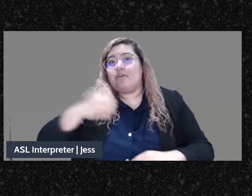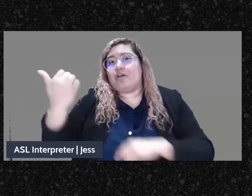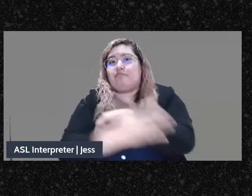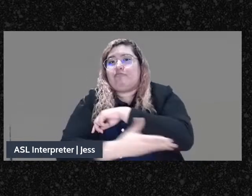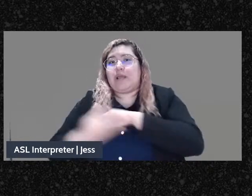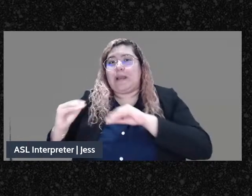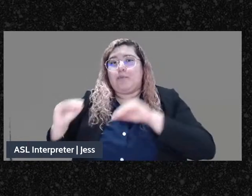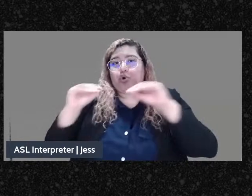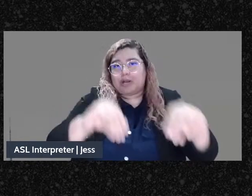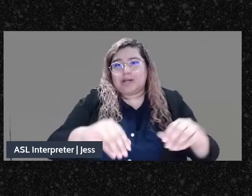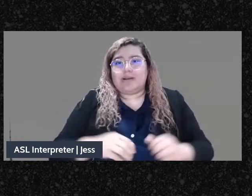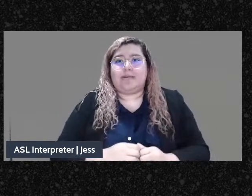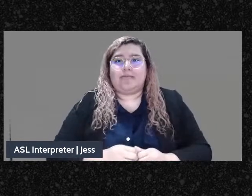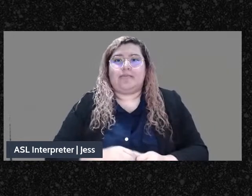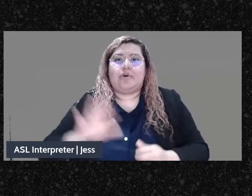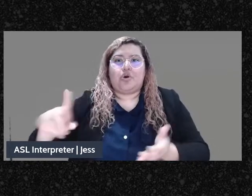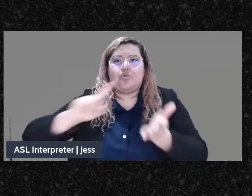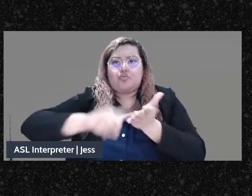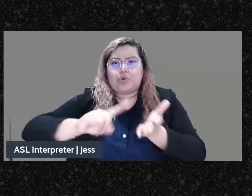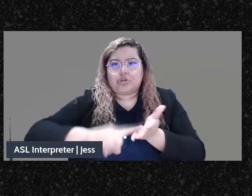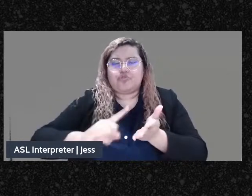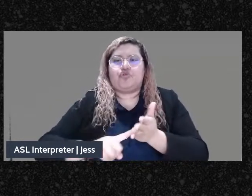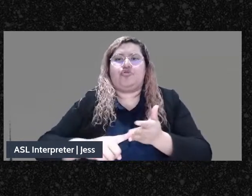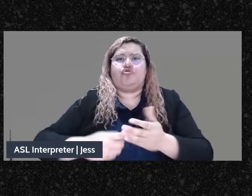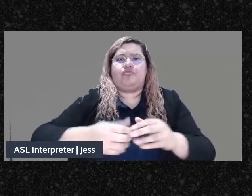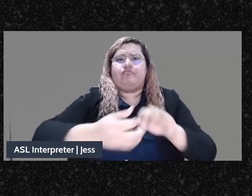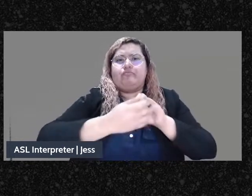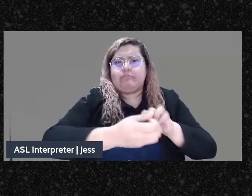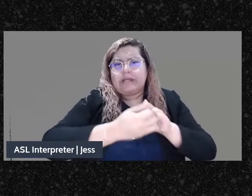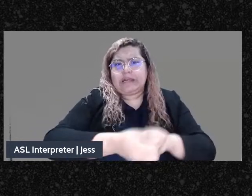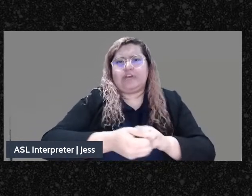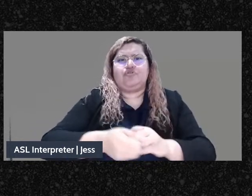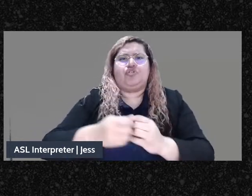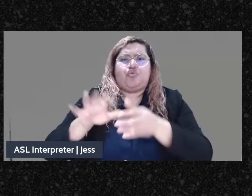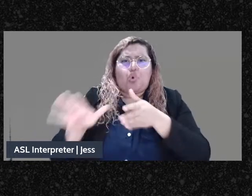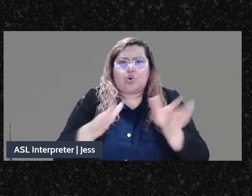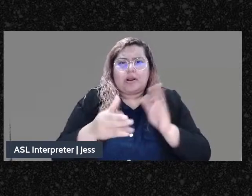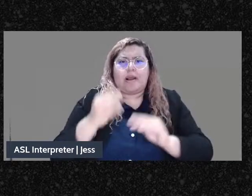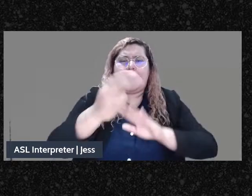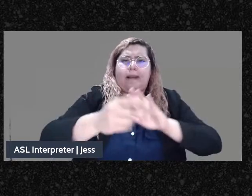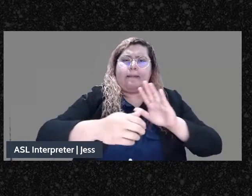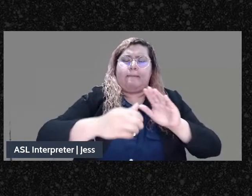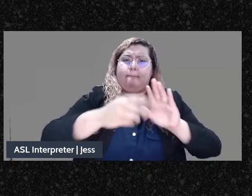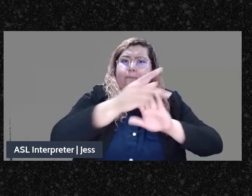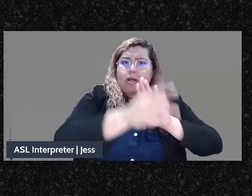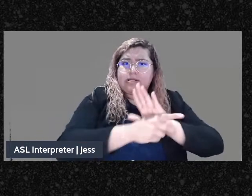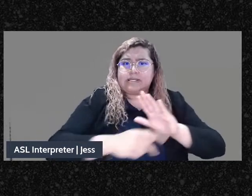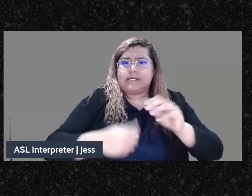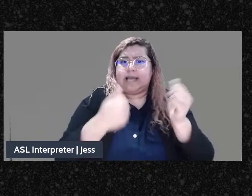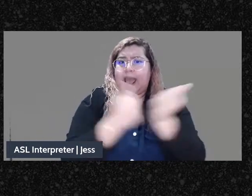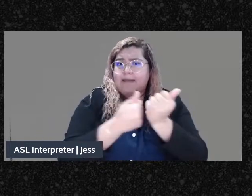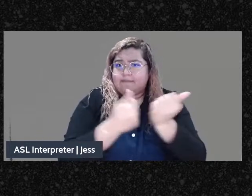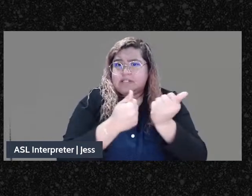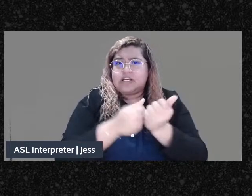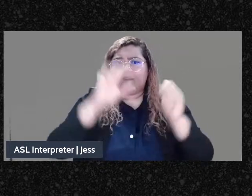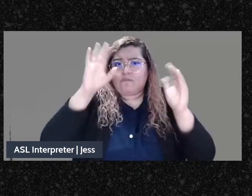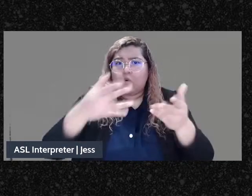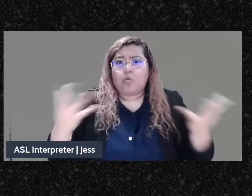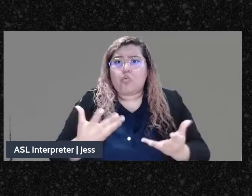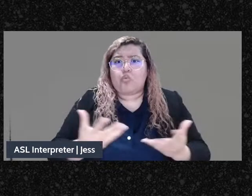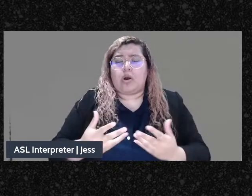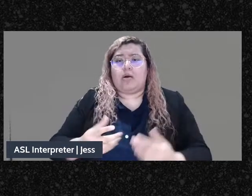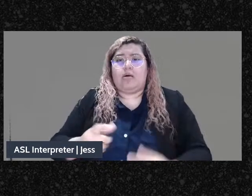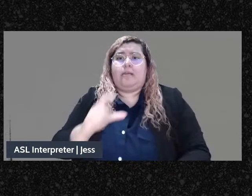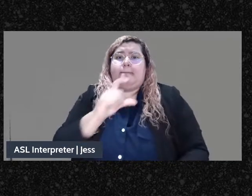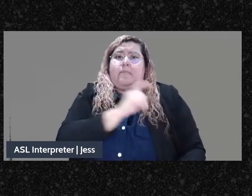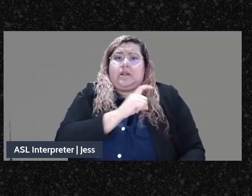whose research, litigation, organizing, and policy advocacy has focused on policing and criminalization